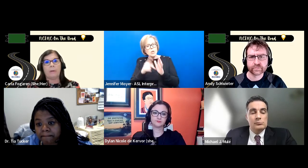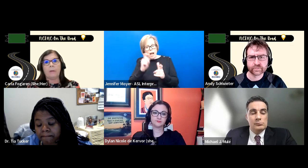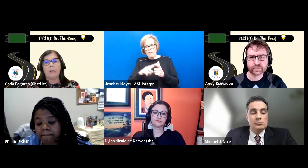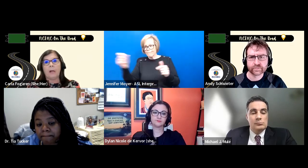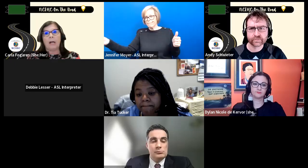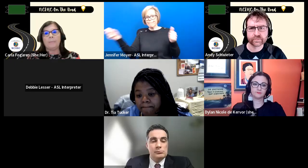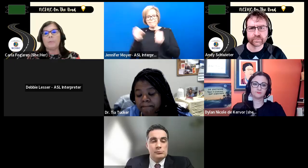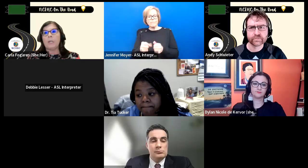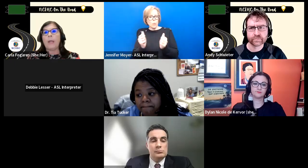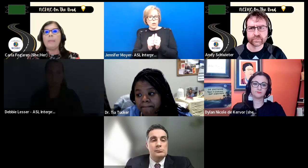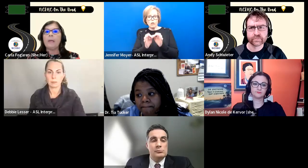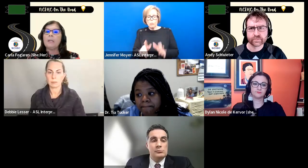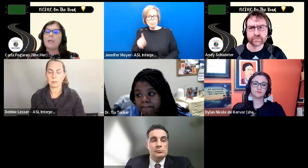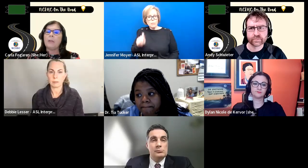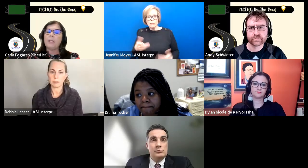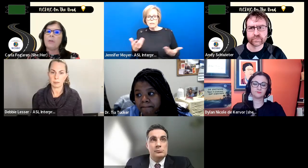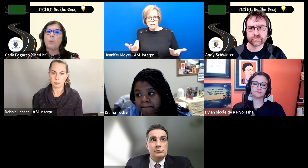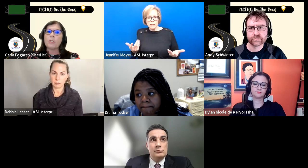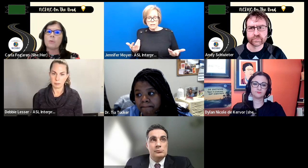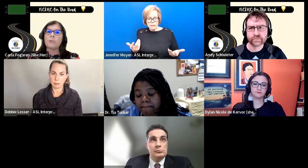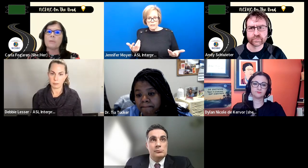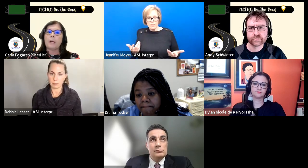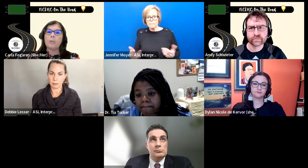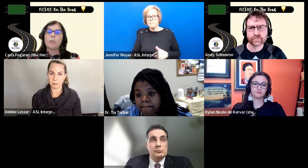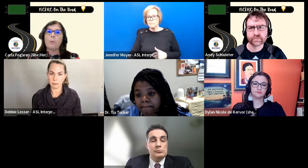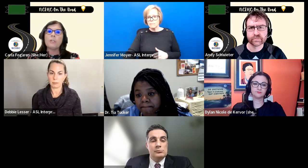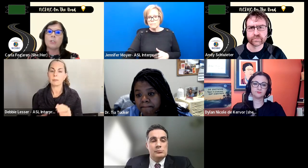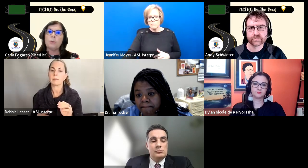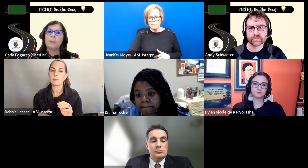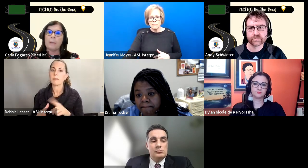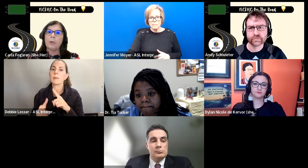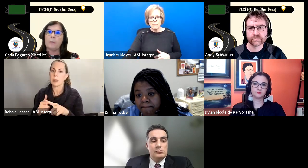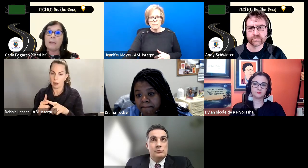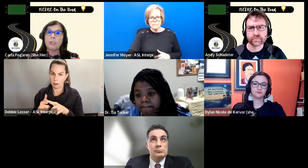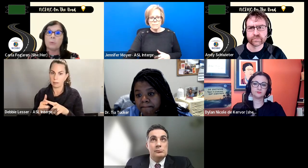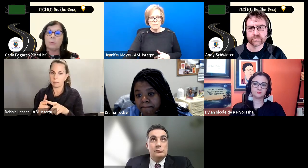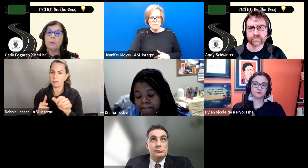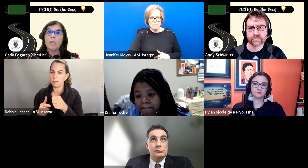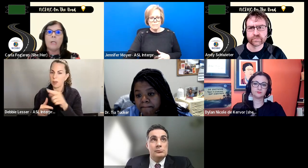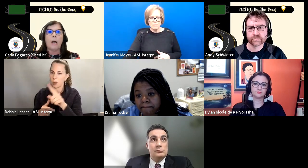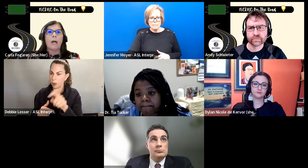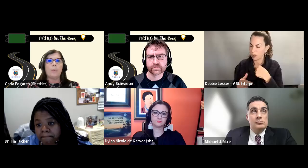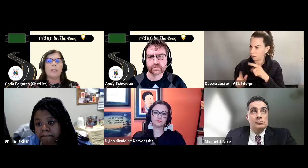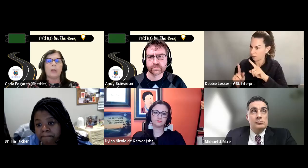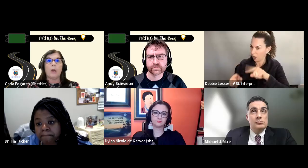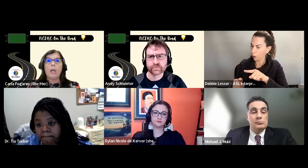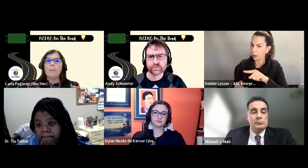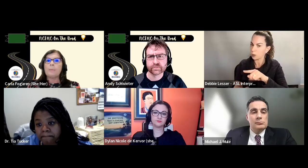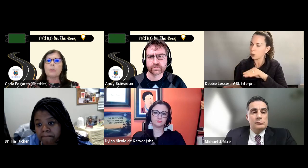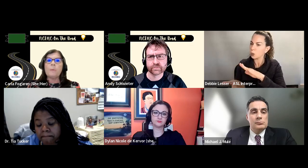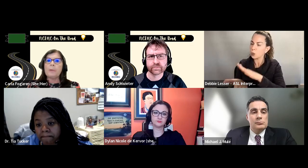interpreter. And then the other question was about, I went to school in Lebanon, med school. I would